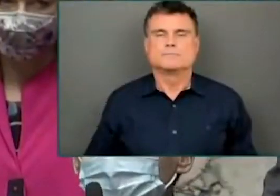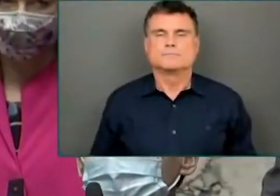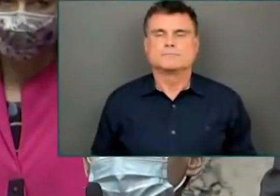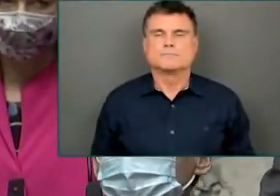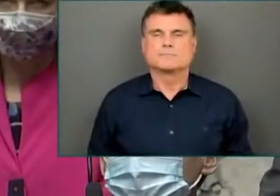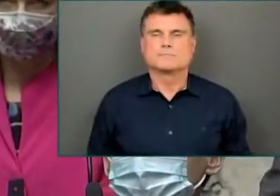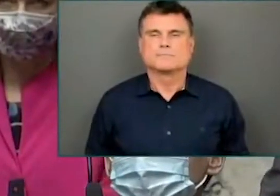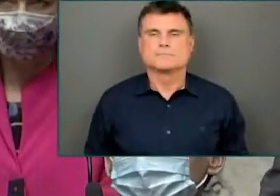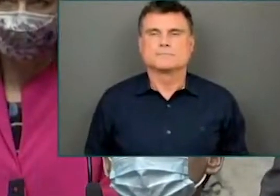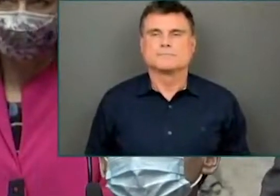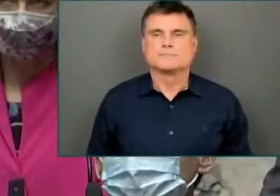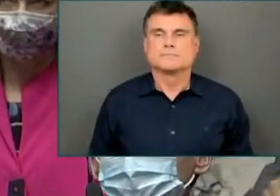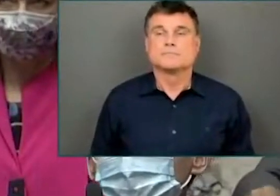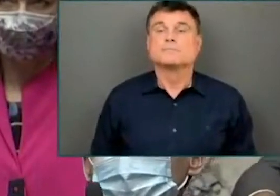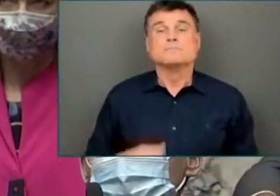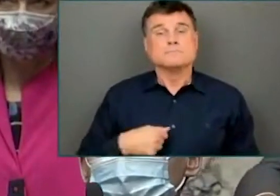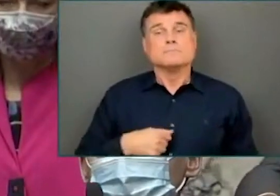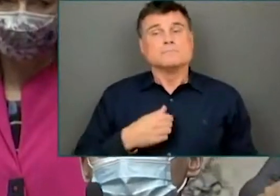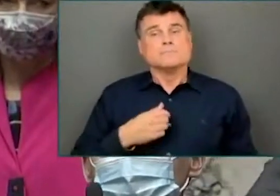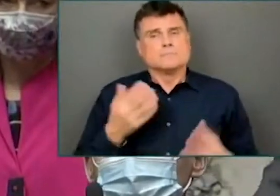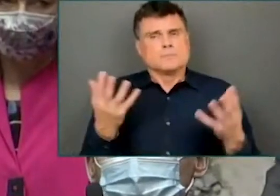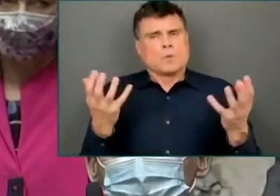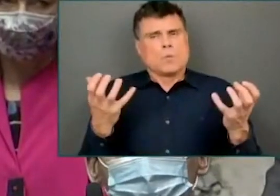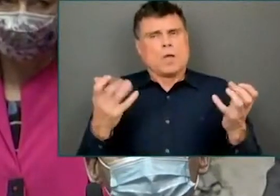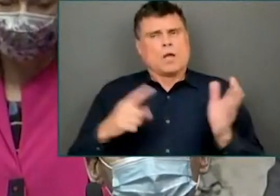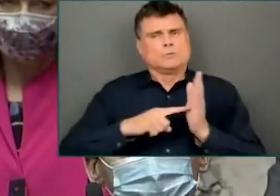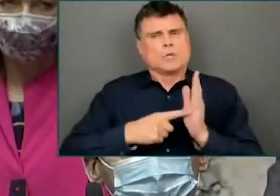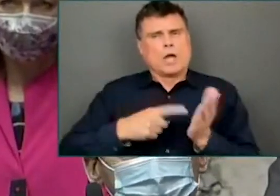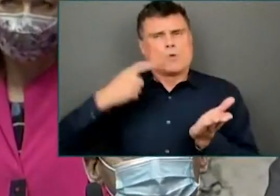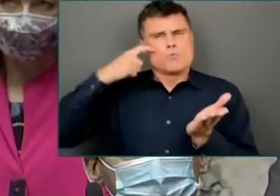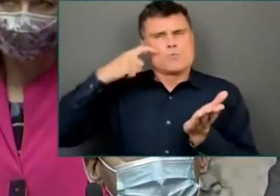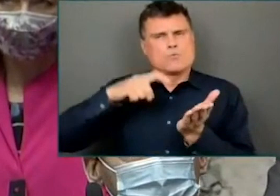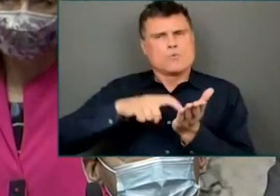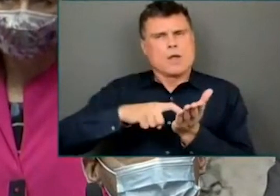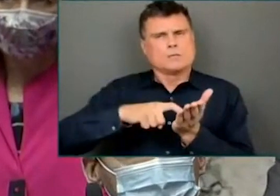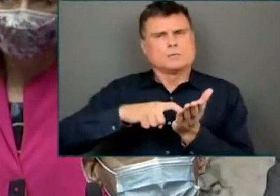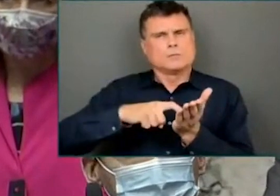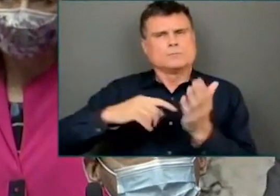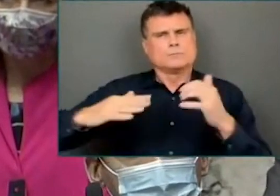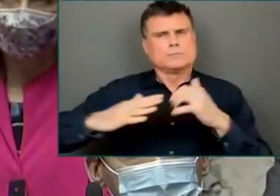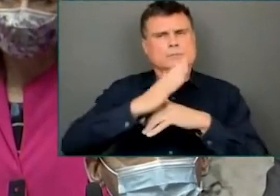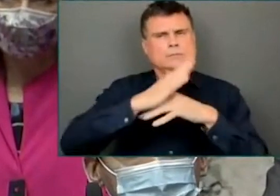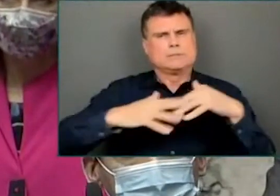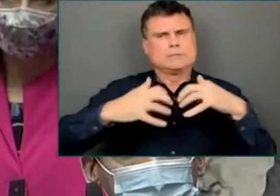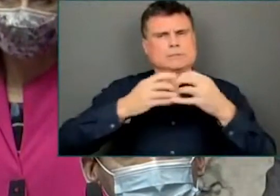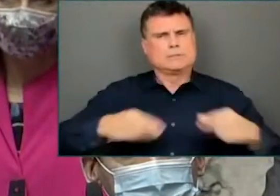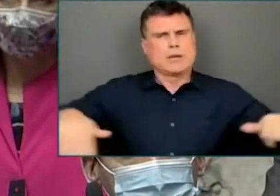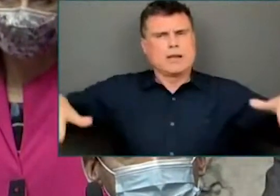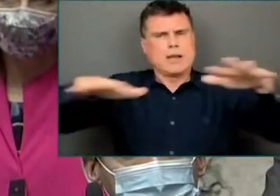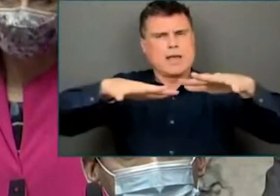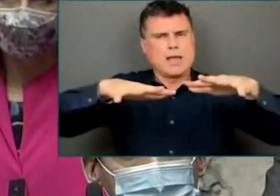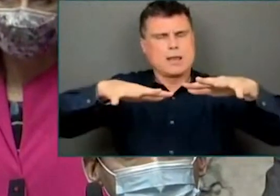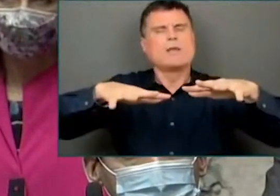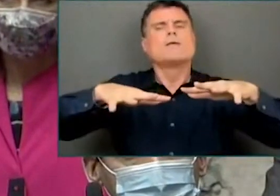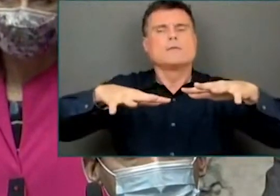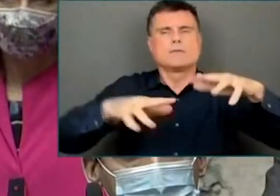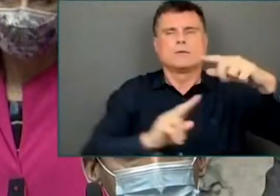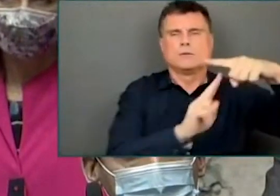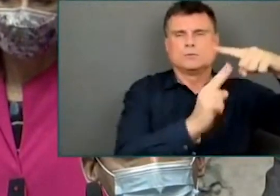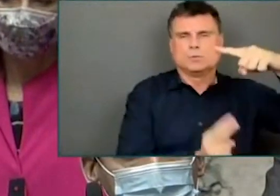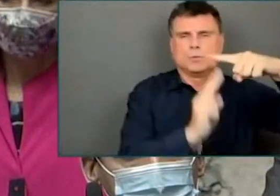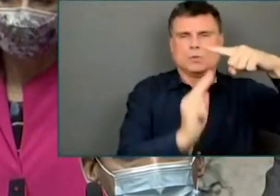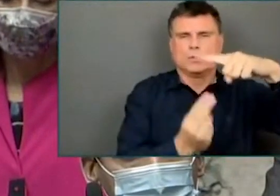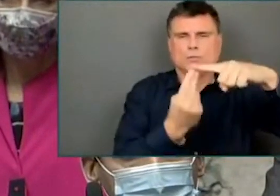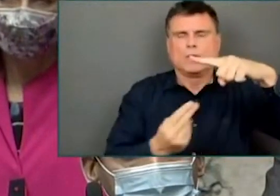would like to begin today by acknowledging the Lekwungen peoples, the Songhees and Esquimalt First Nations upon whose territory we are gathered. I